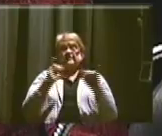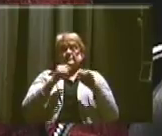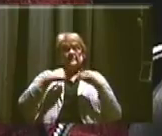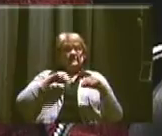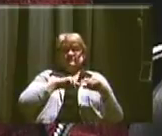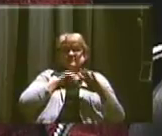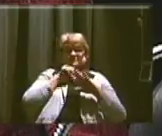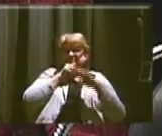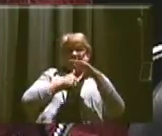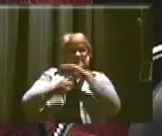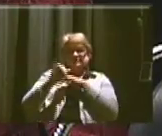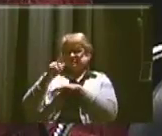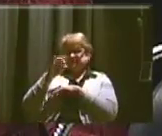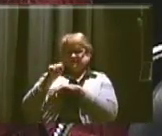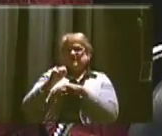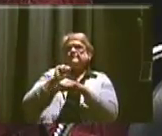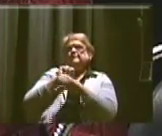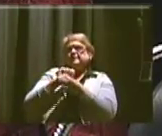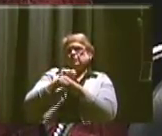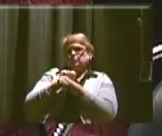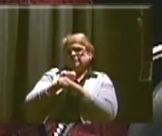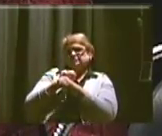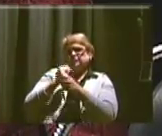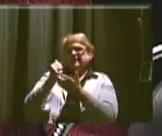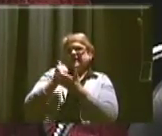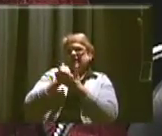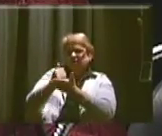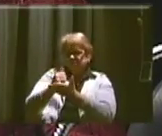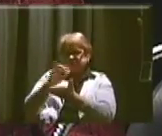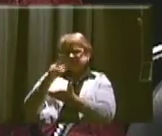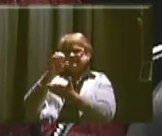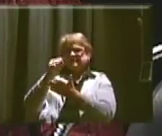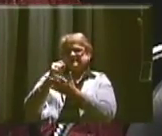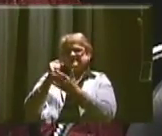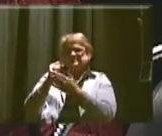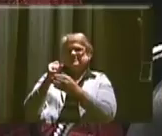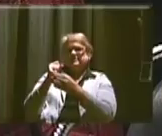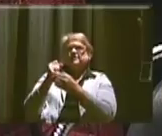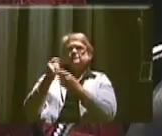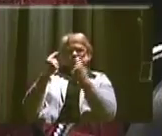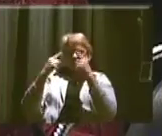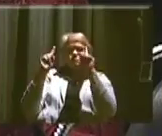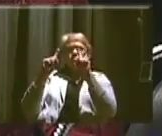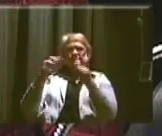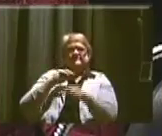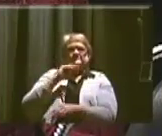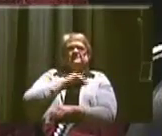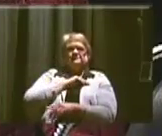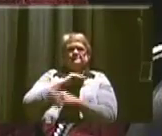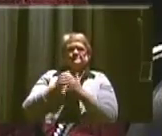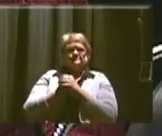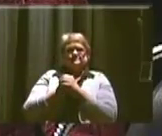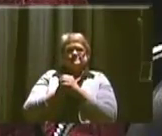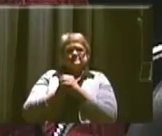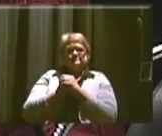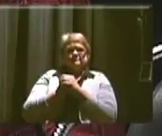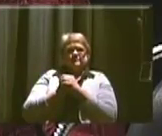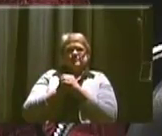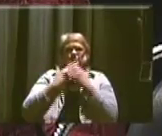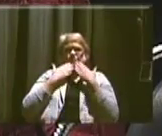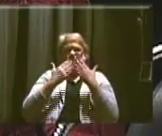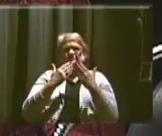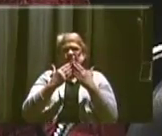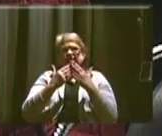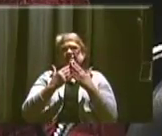harness community energy and resources to help JCPS fulfill its mission. We are grateful to have such a long-standing